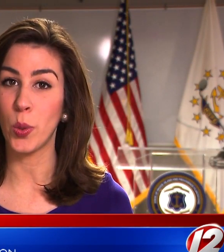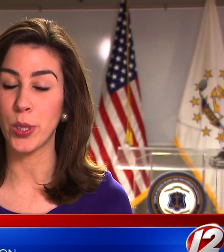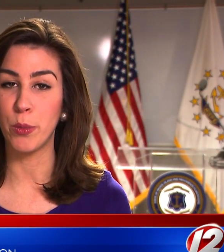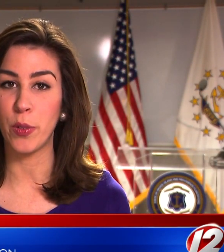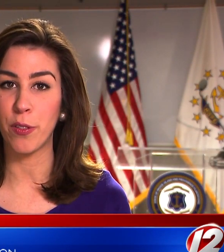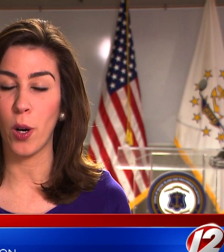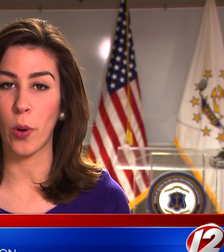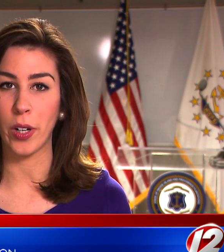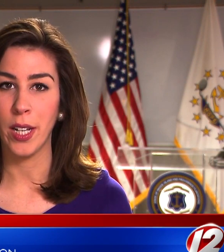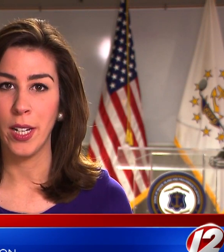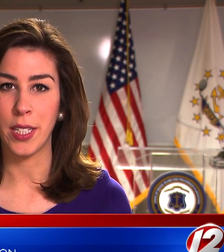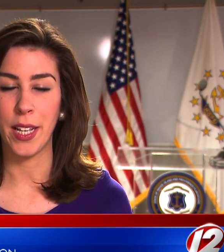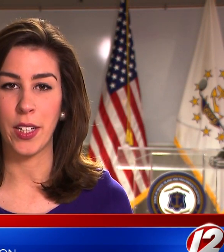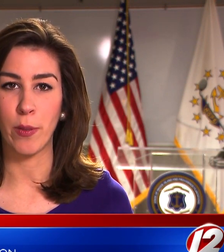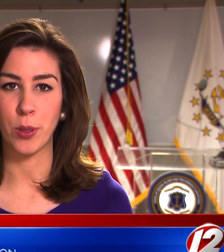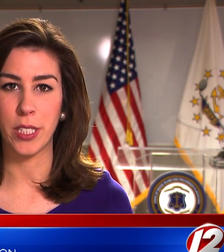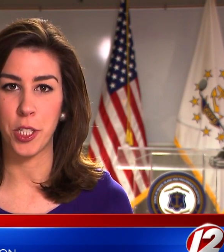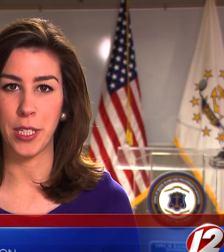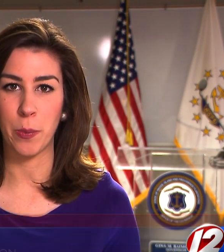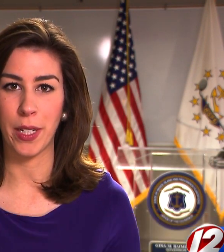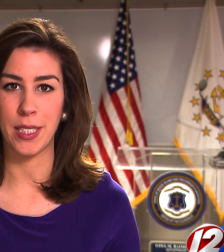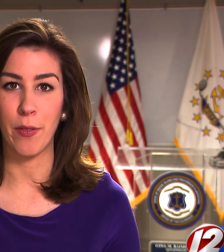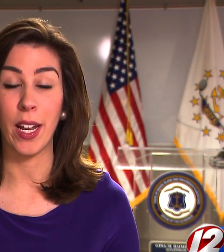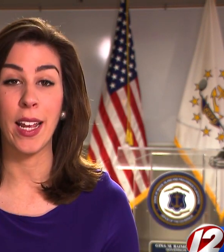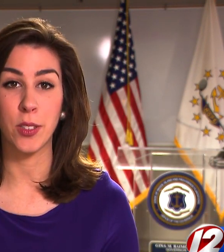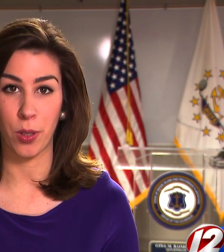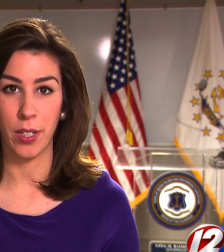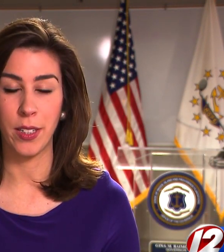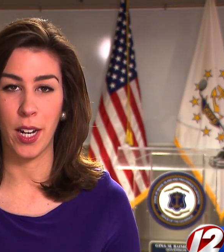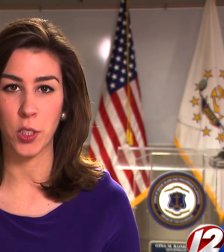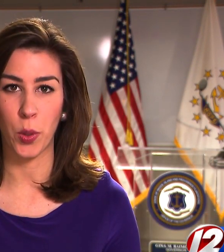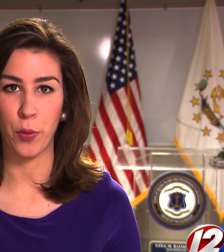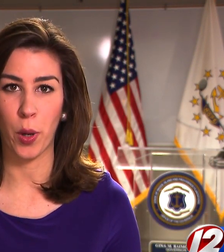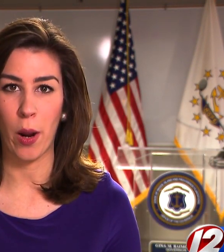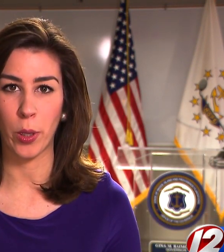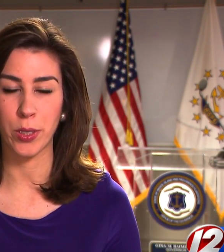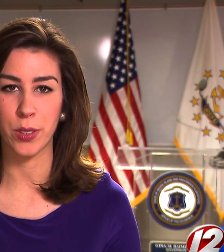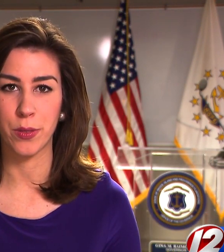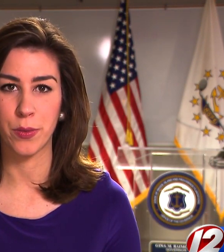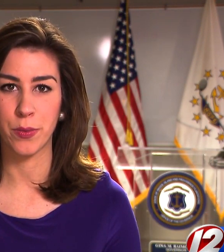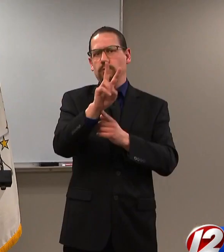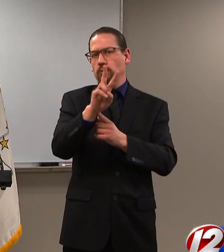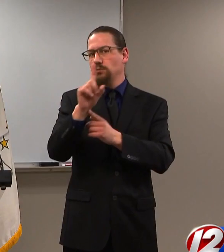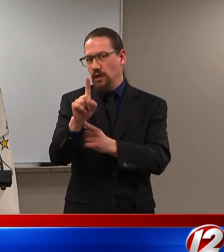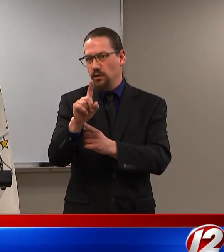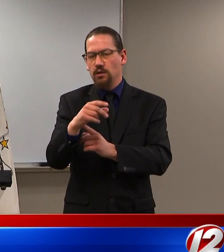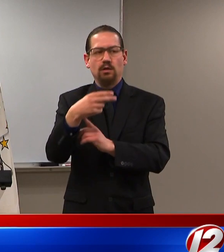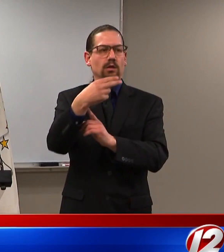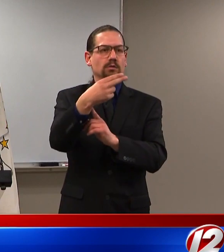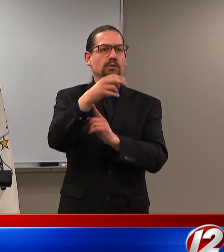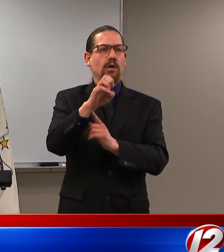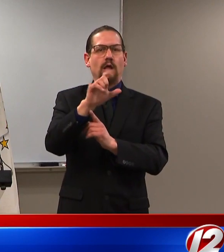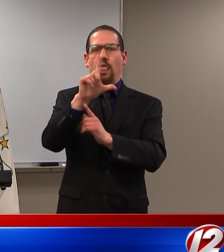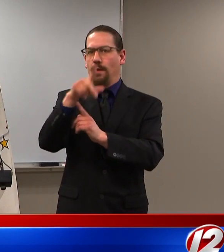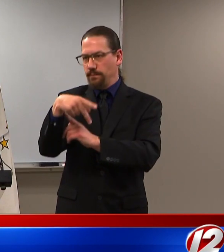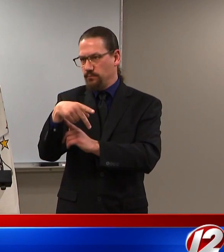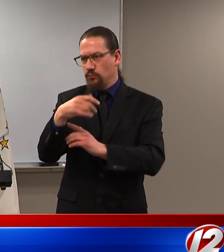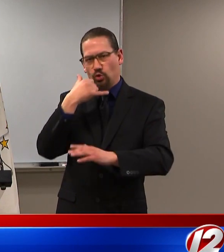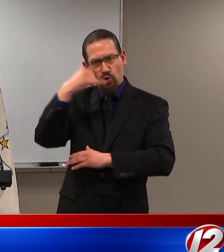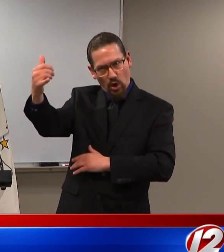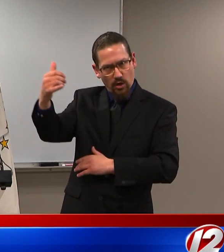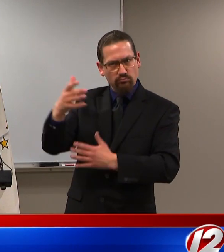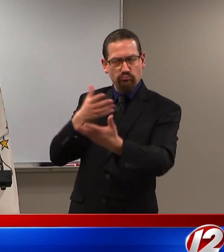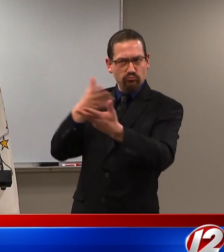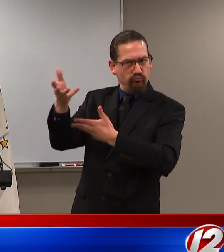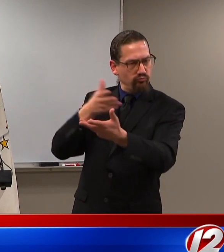schools moving forward? Today, the governor says she expects to have an answer in the next 24 hours. I know there's some anxiety out